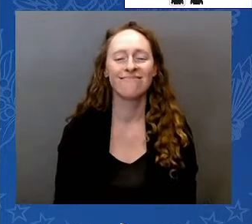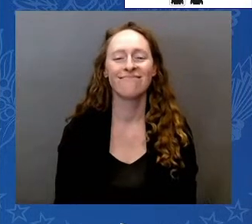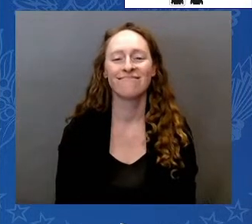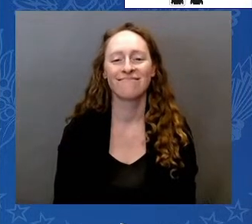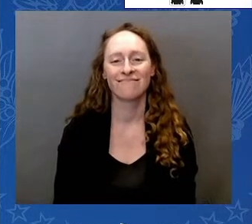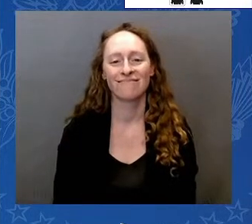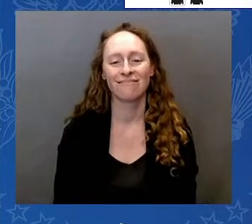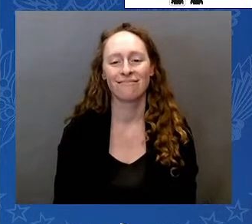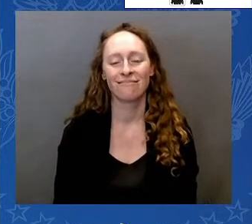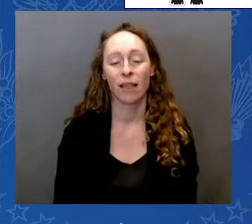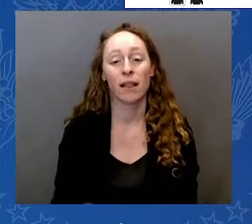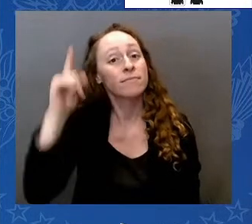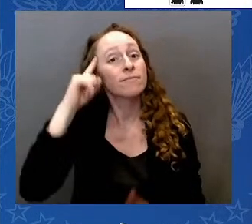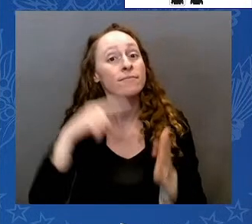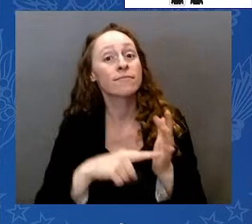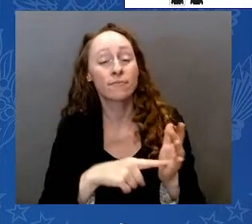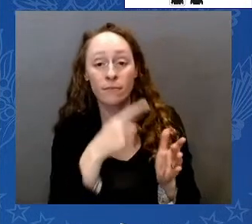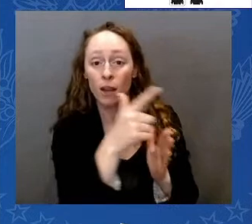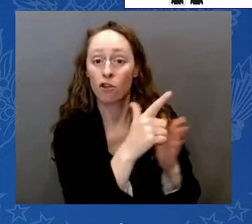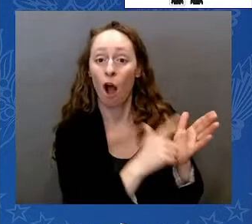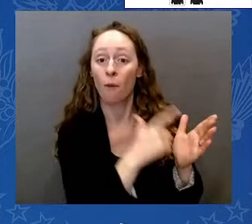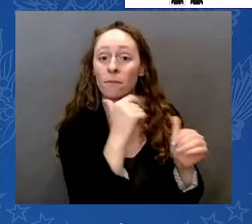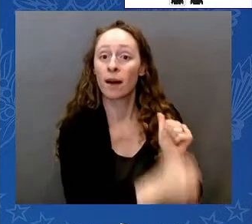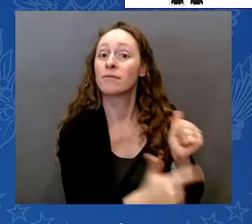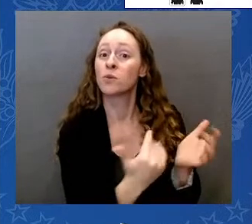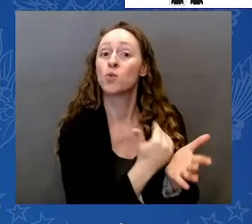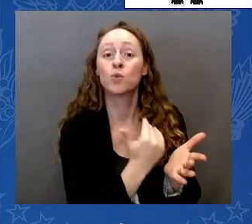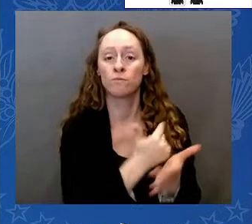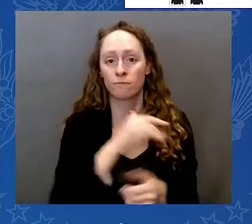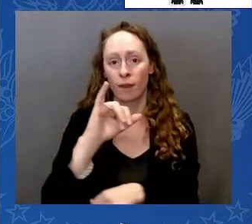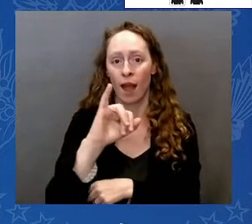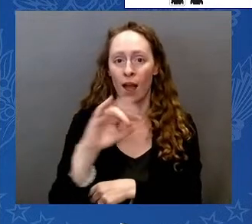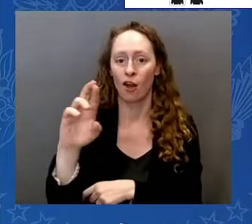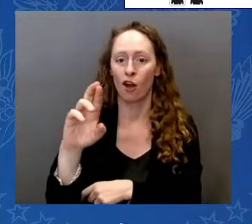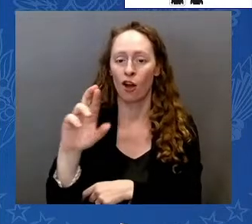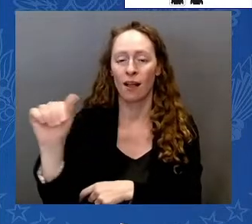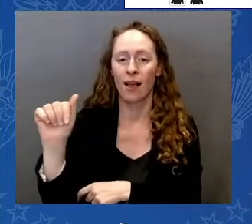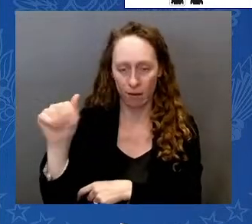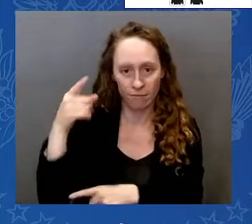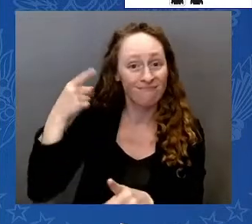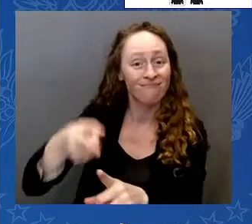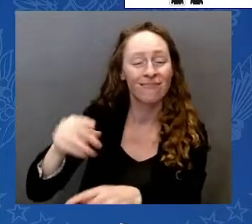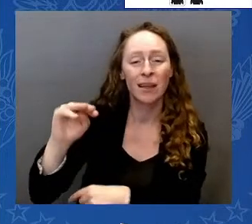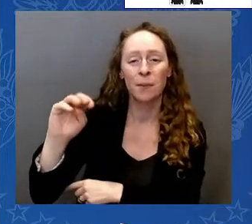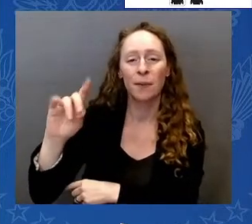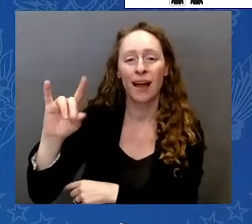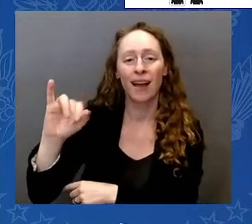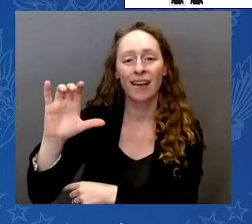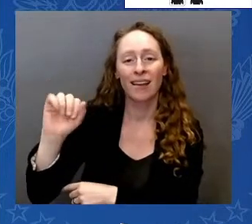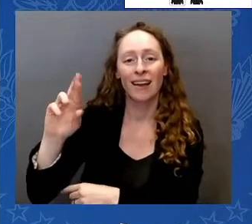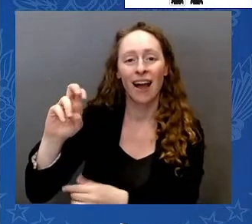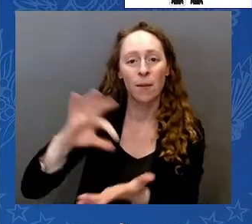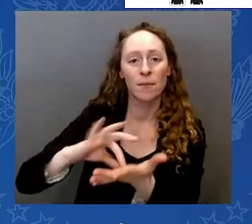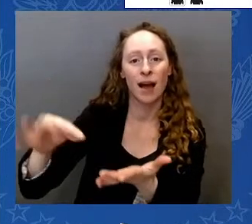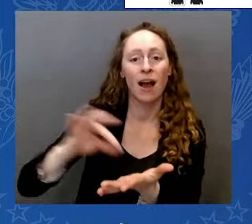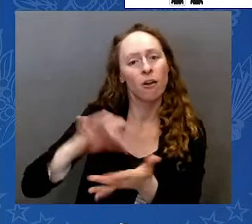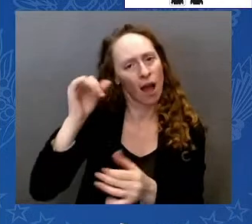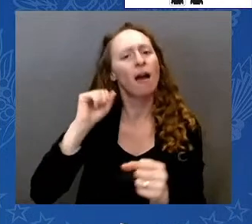to negotiate lower prescription drug prices. We pay the highest drug prices of any developed nation in the